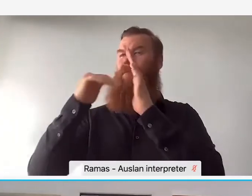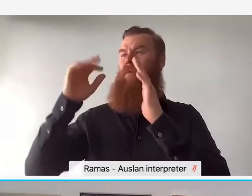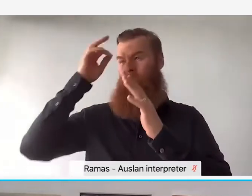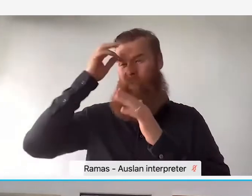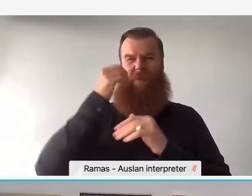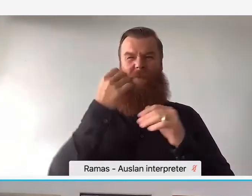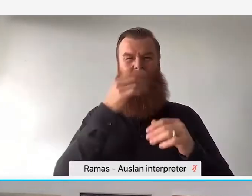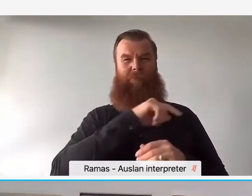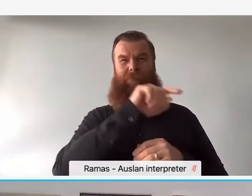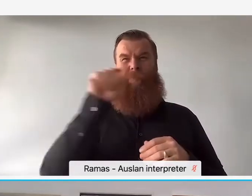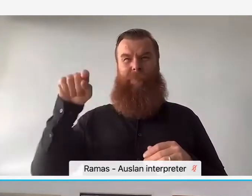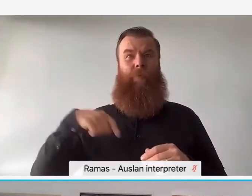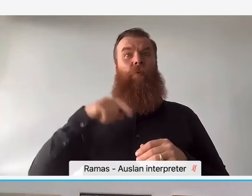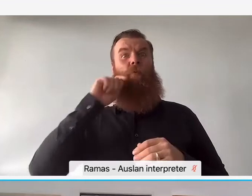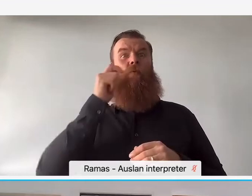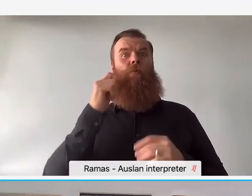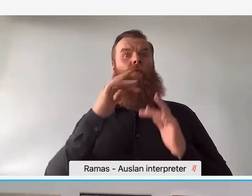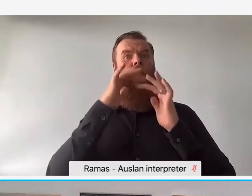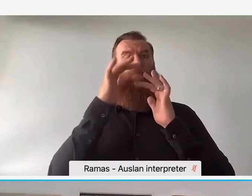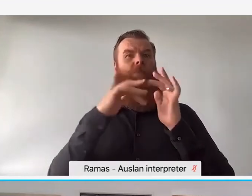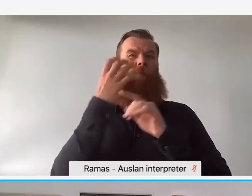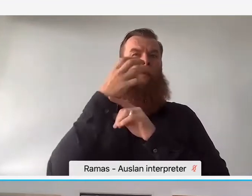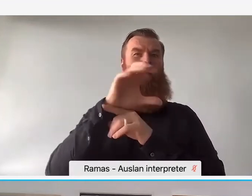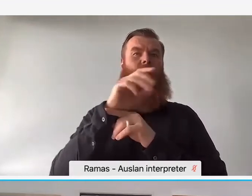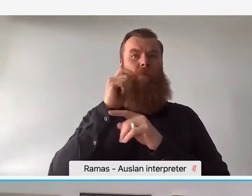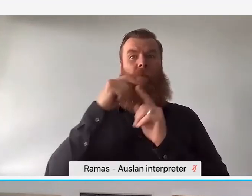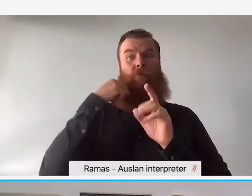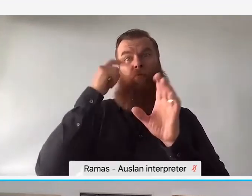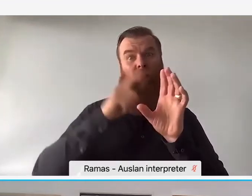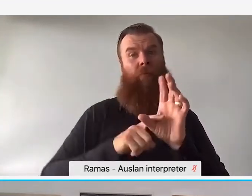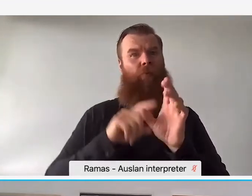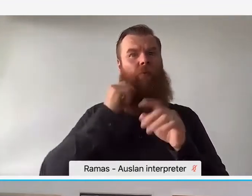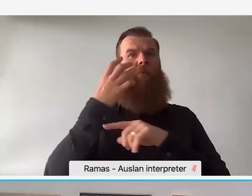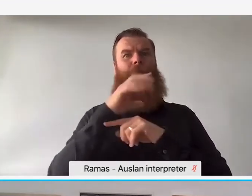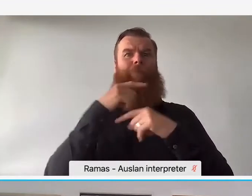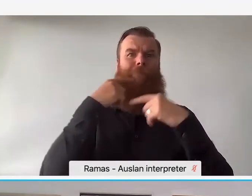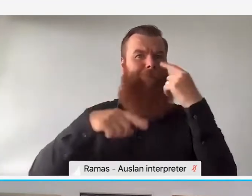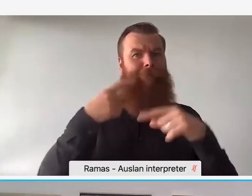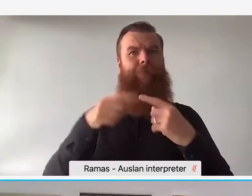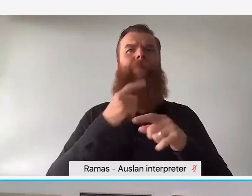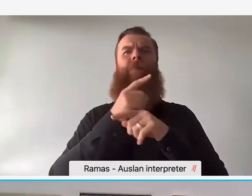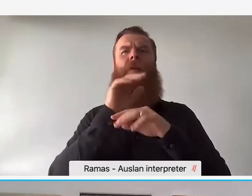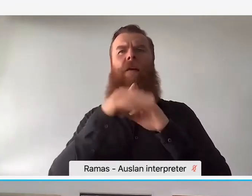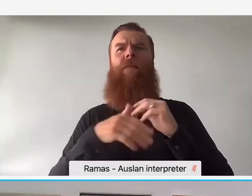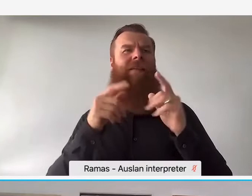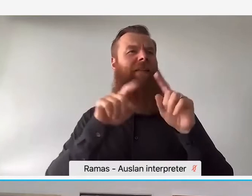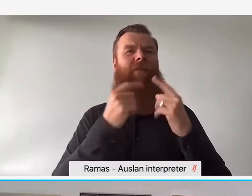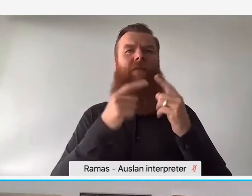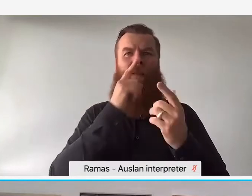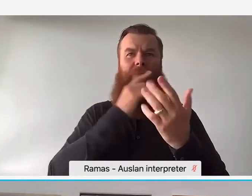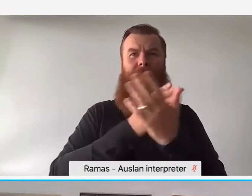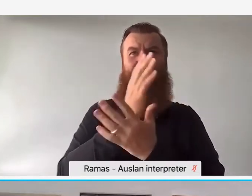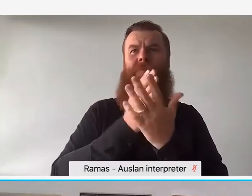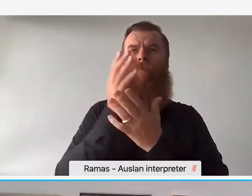your sector early in the new year. And we will go into more details about relevant visa options and labour